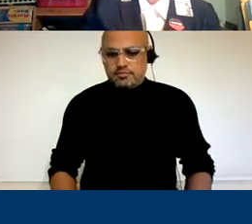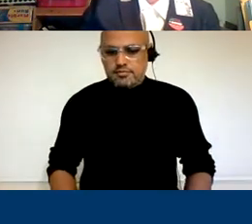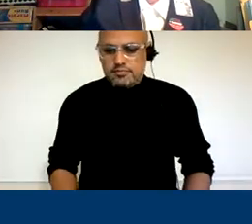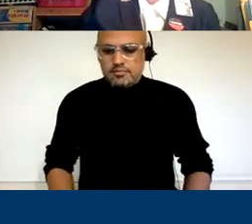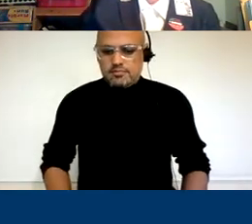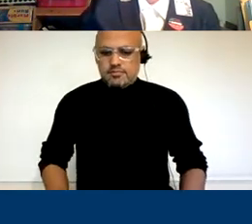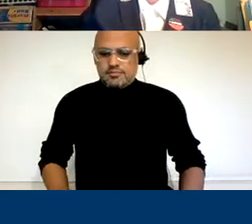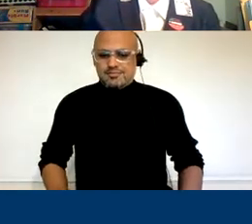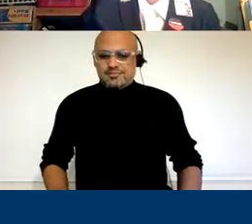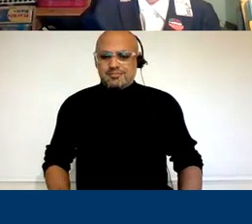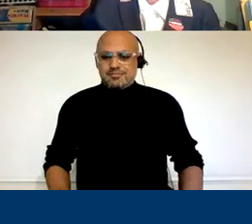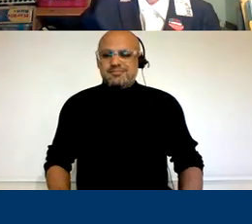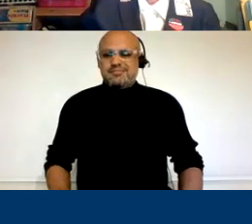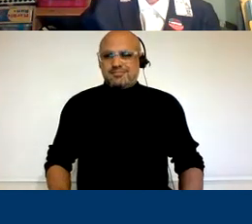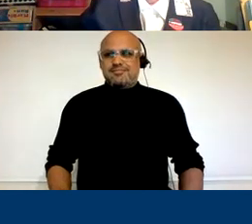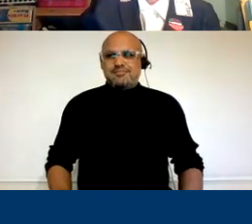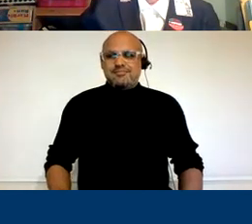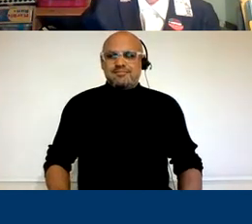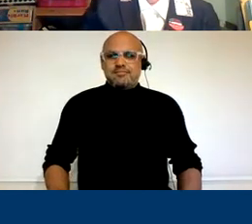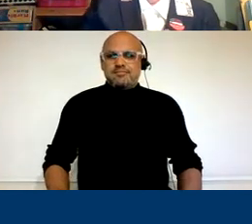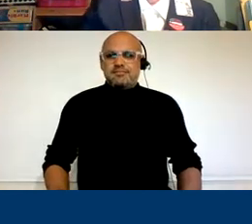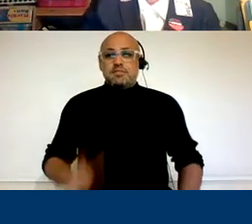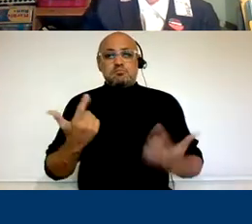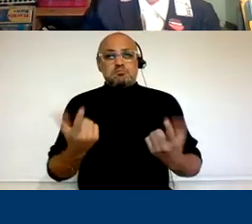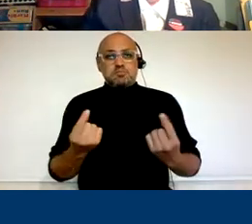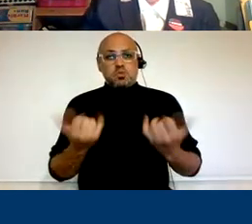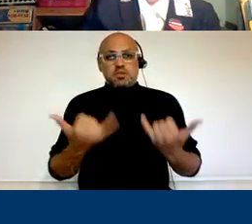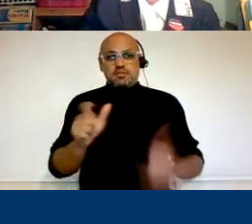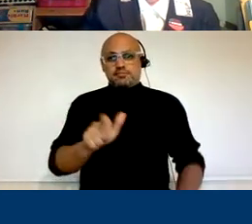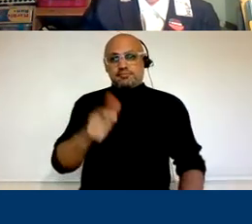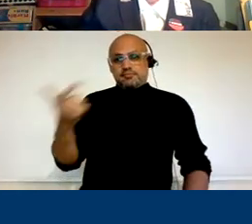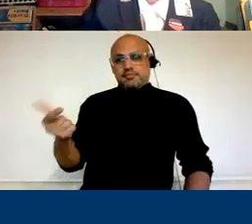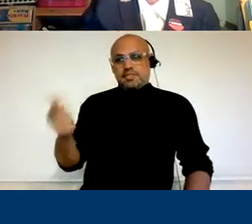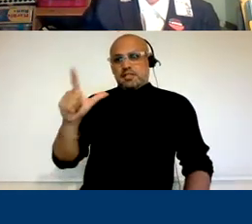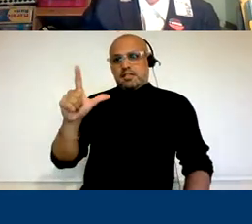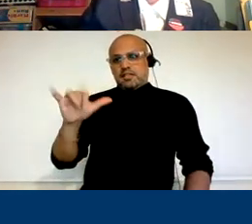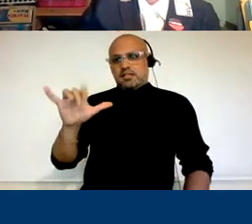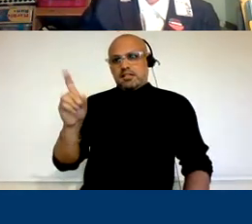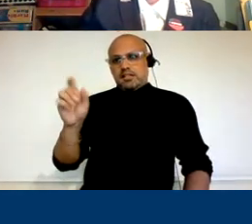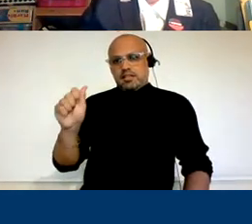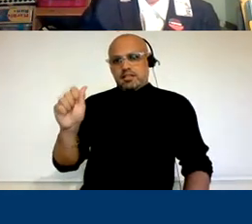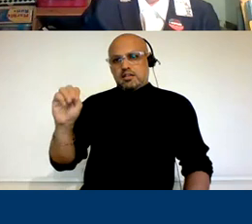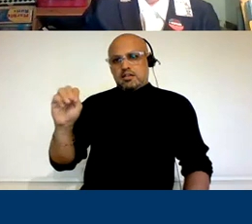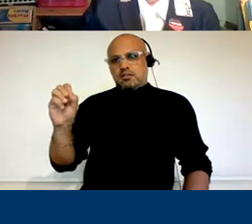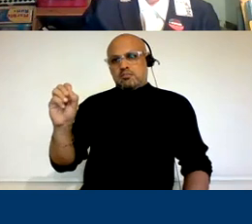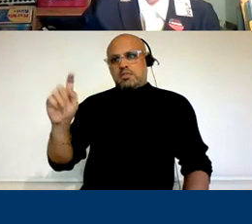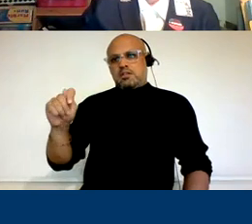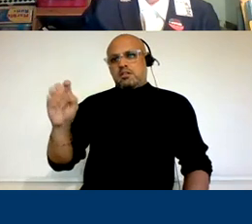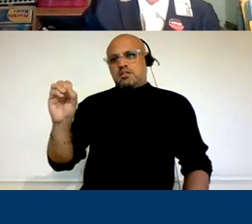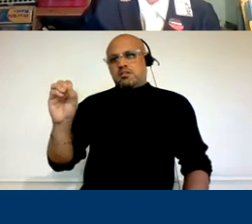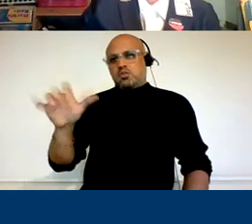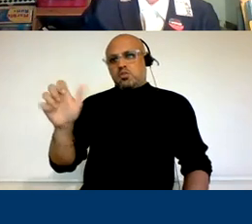With that, I will hand it to Miss Lilia Montoya to address the